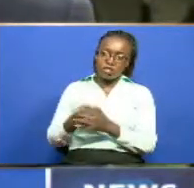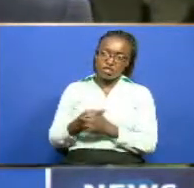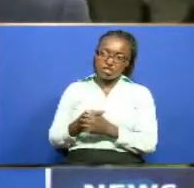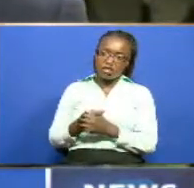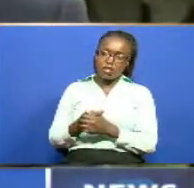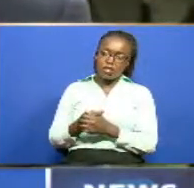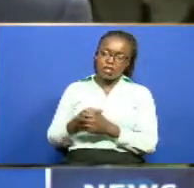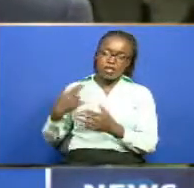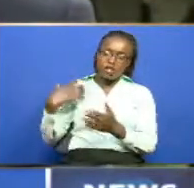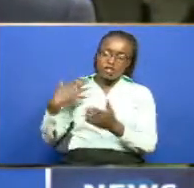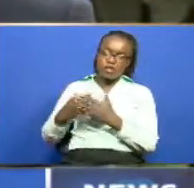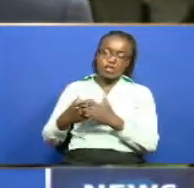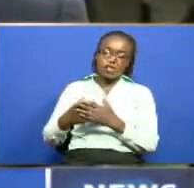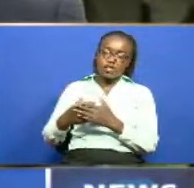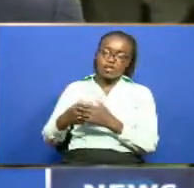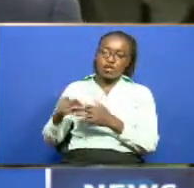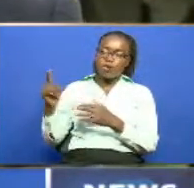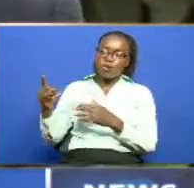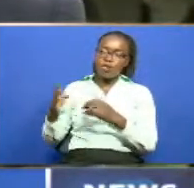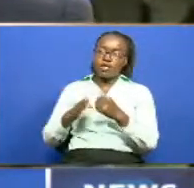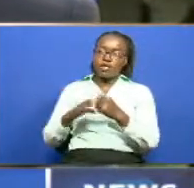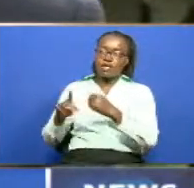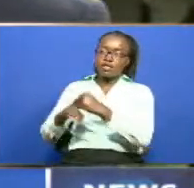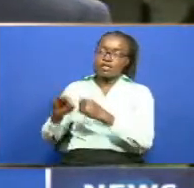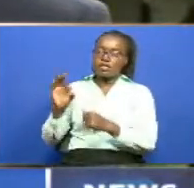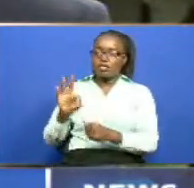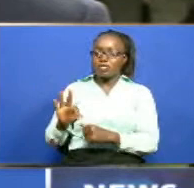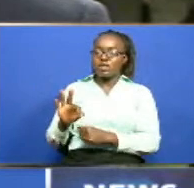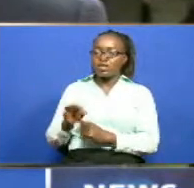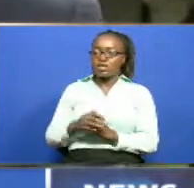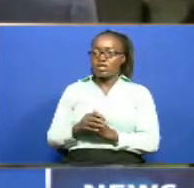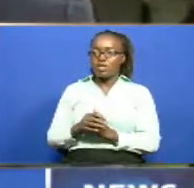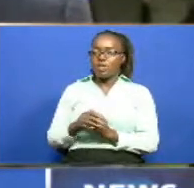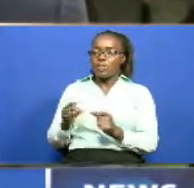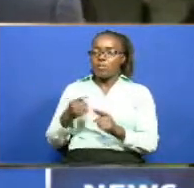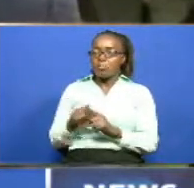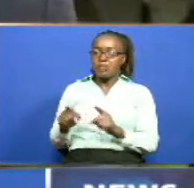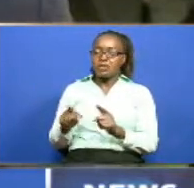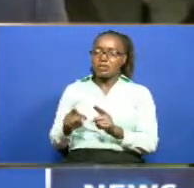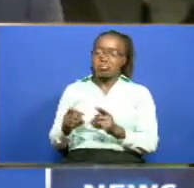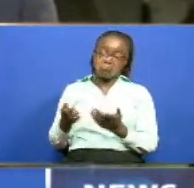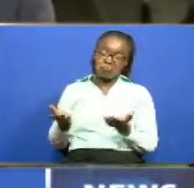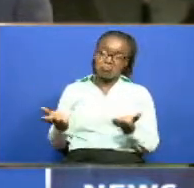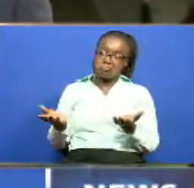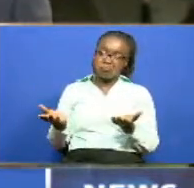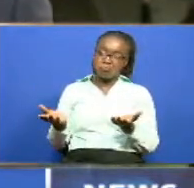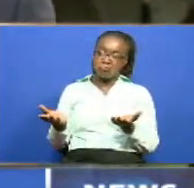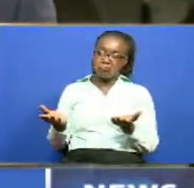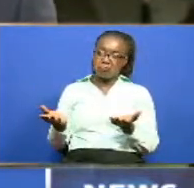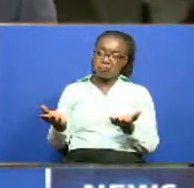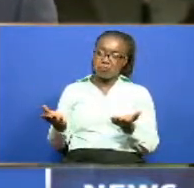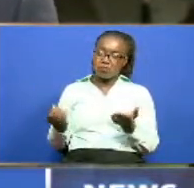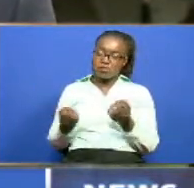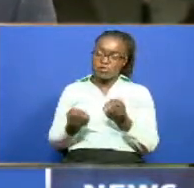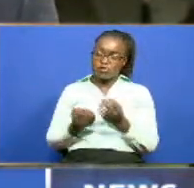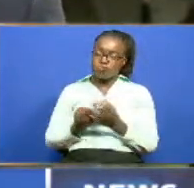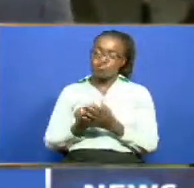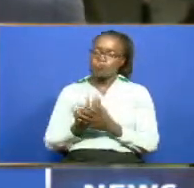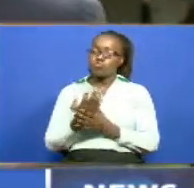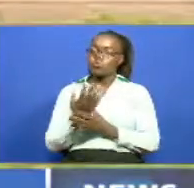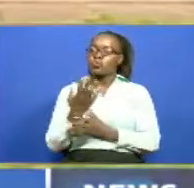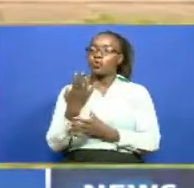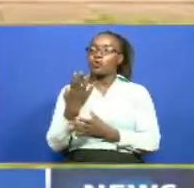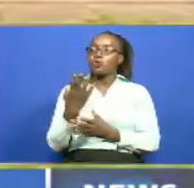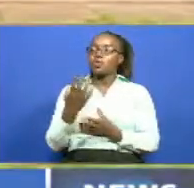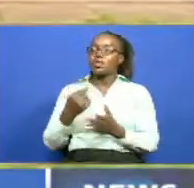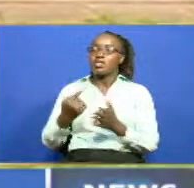since 1963. It's always been there in the plan. But we are where we are. We've grown. I think the number of industries